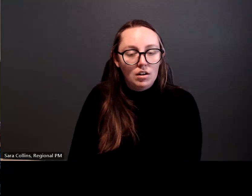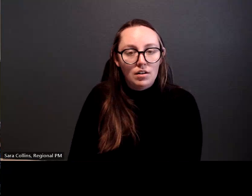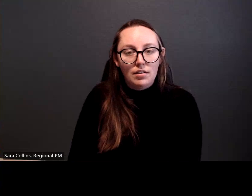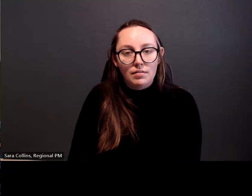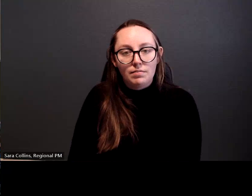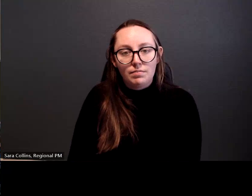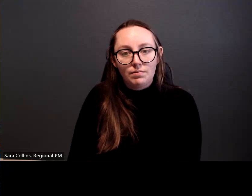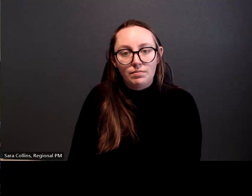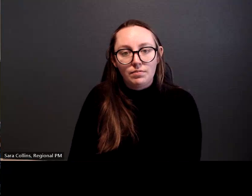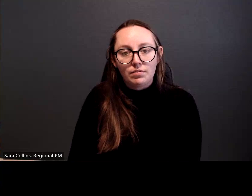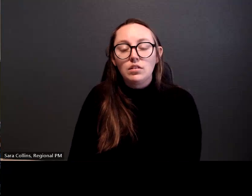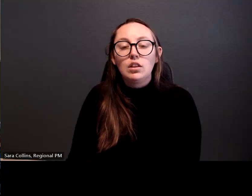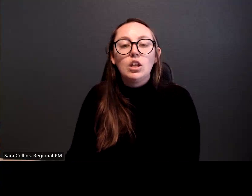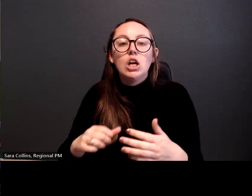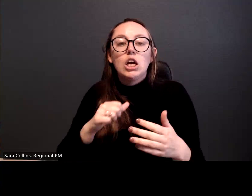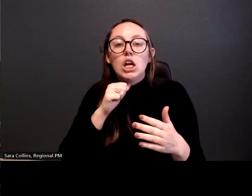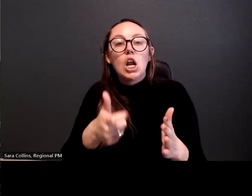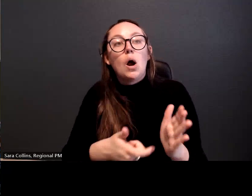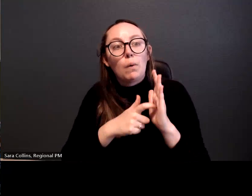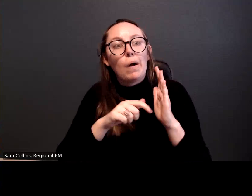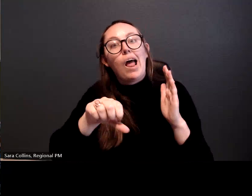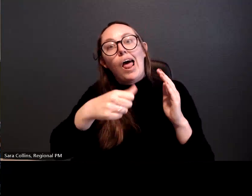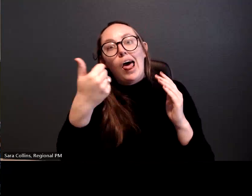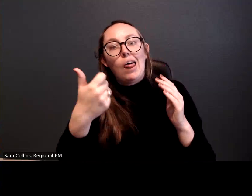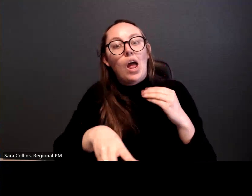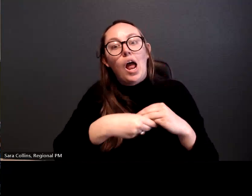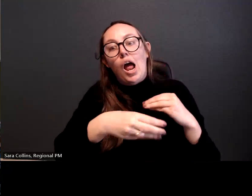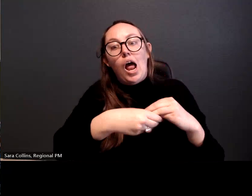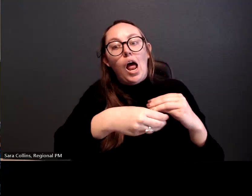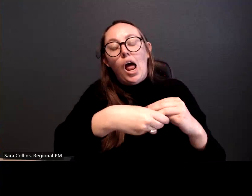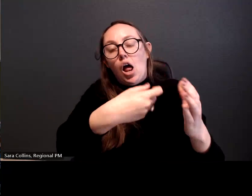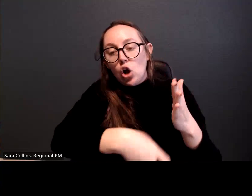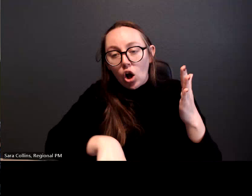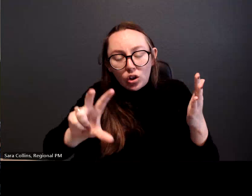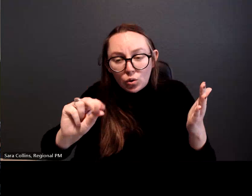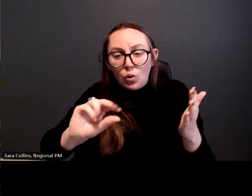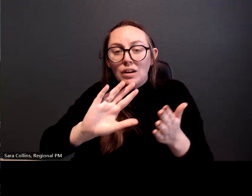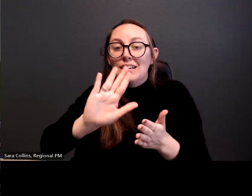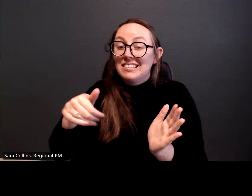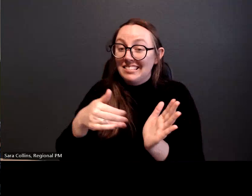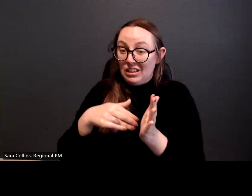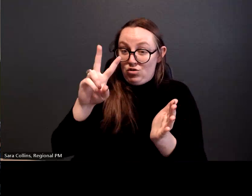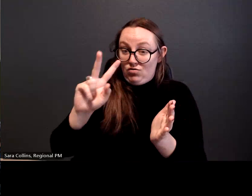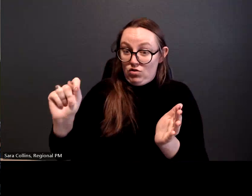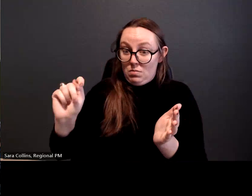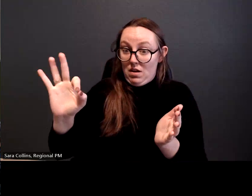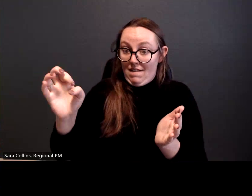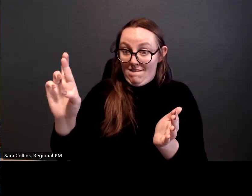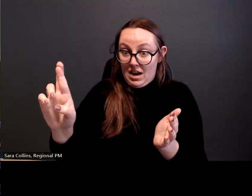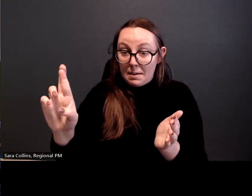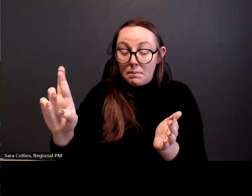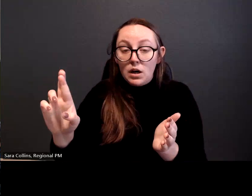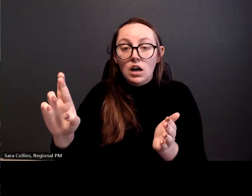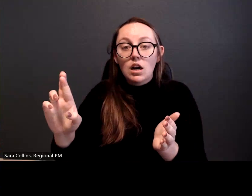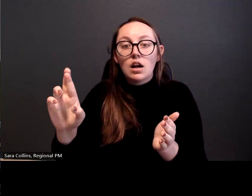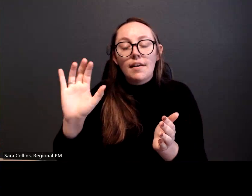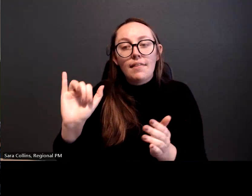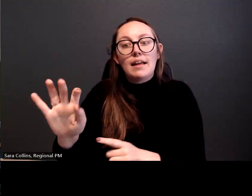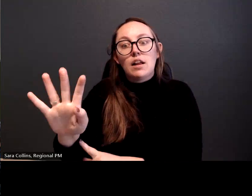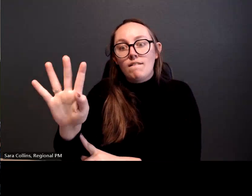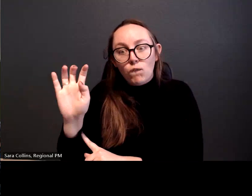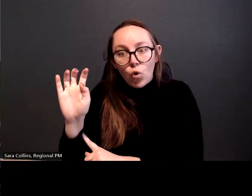pole attachment costs. Central Vermont fiber is $400,000 a year for attachment